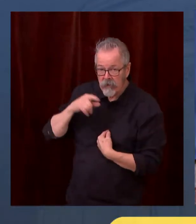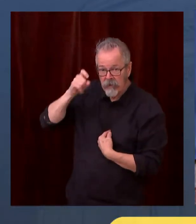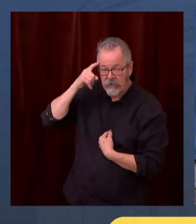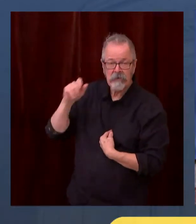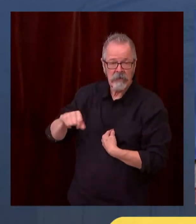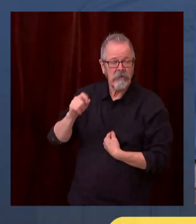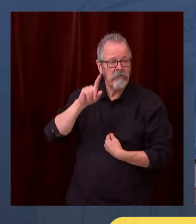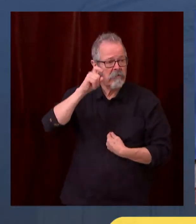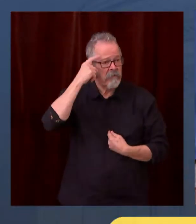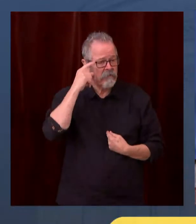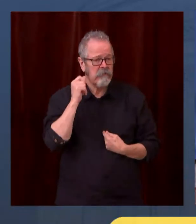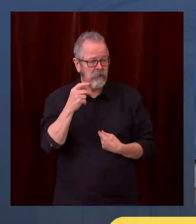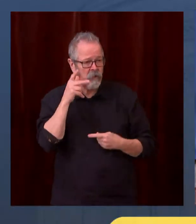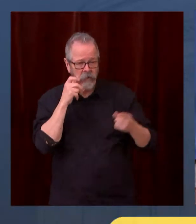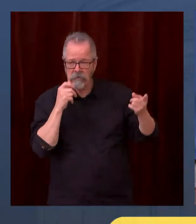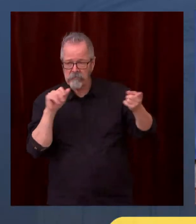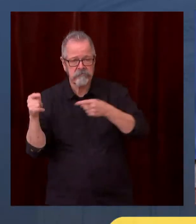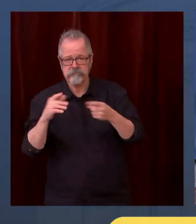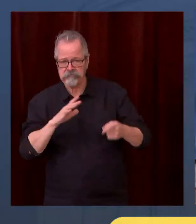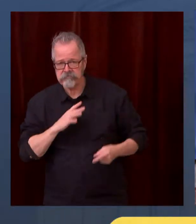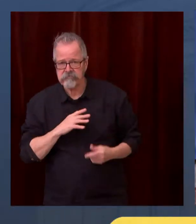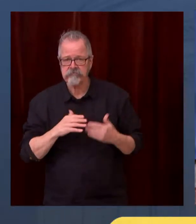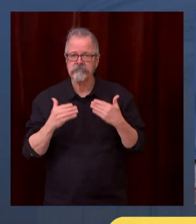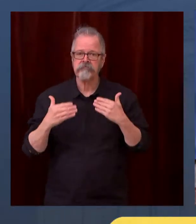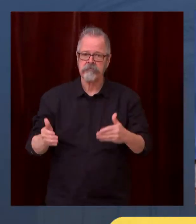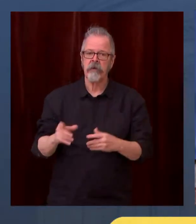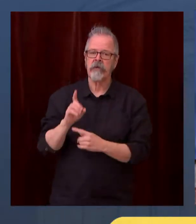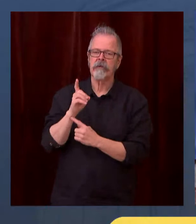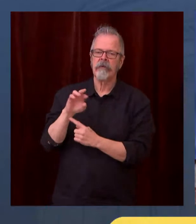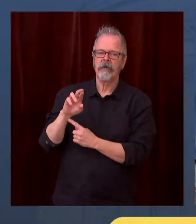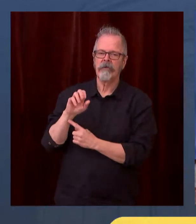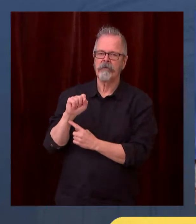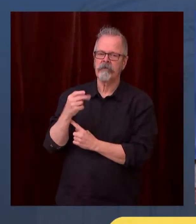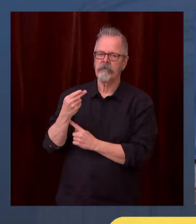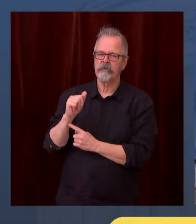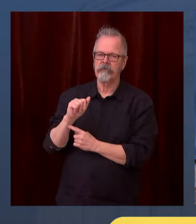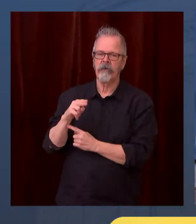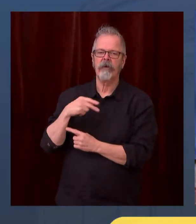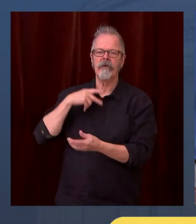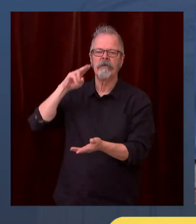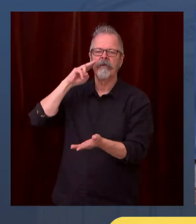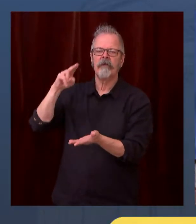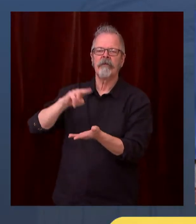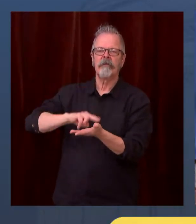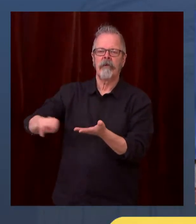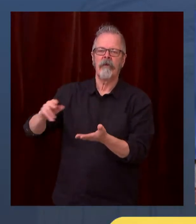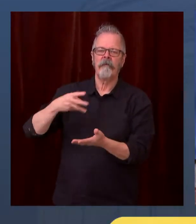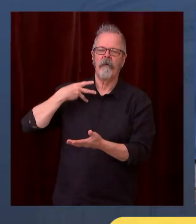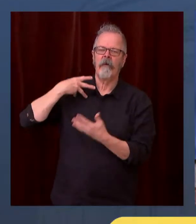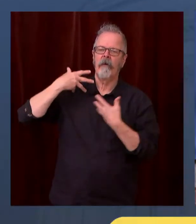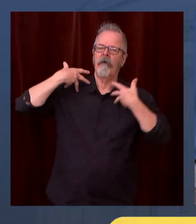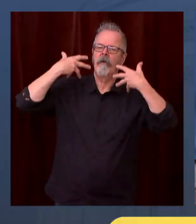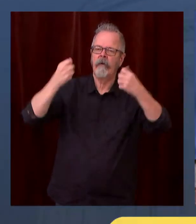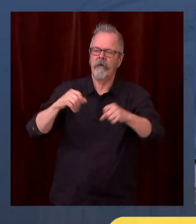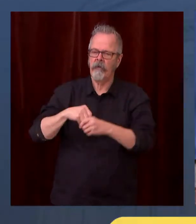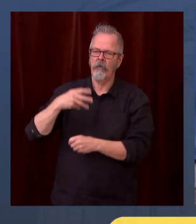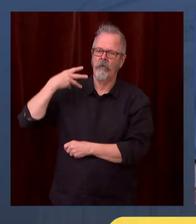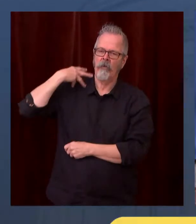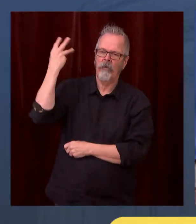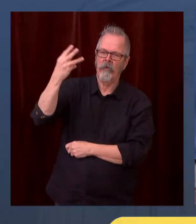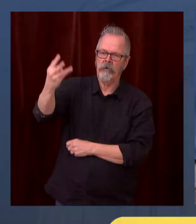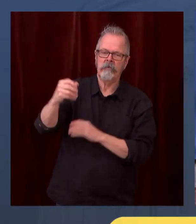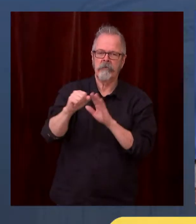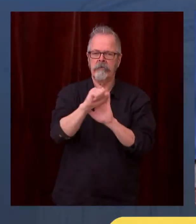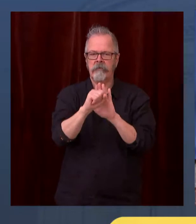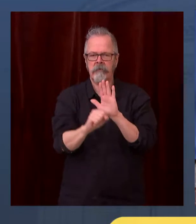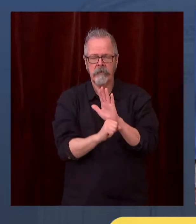Great. So my name is Dr. Umair Shah. I'm the Secretary of Health for the state of Washington. I want to just first of all